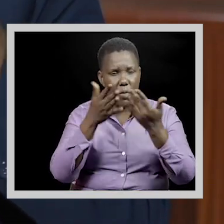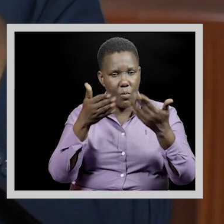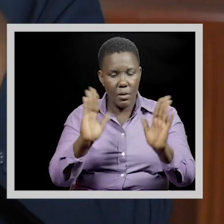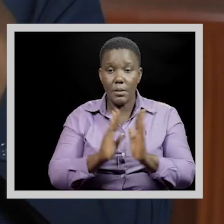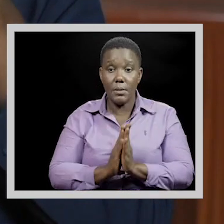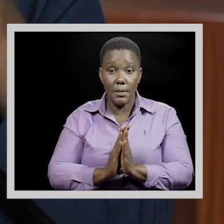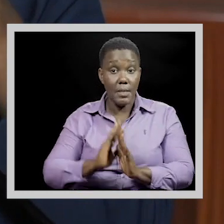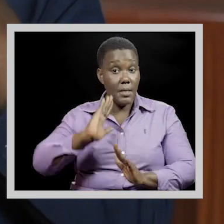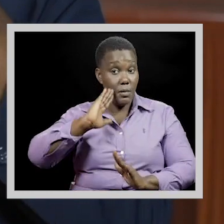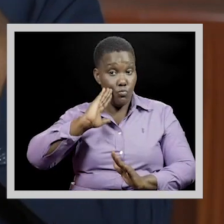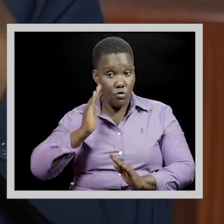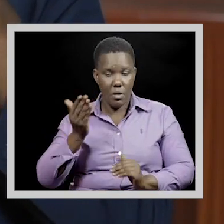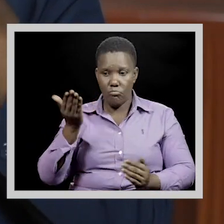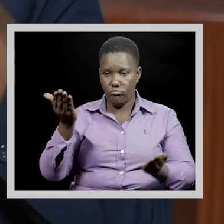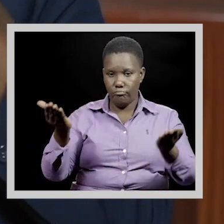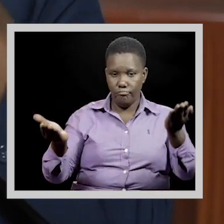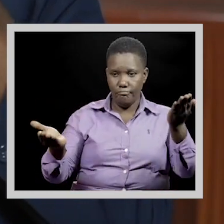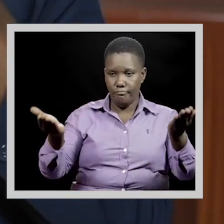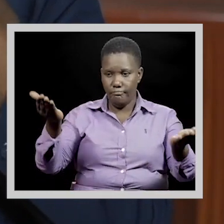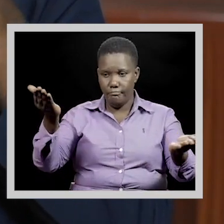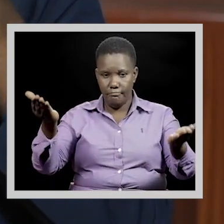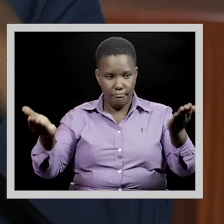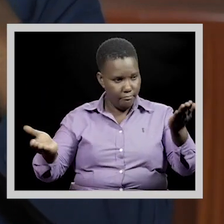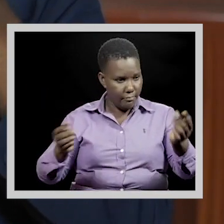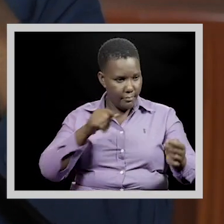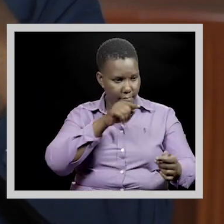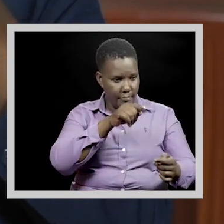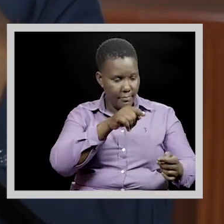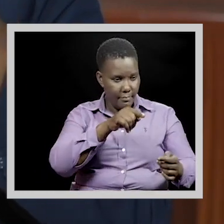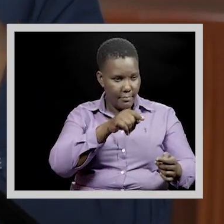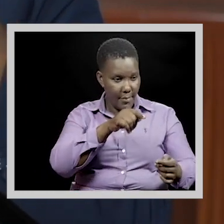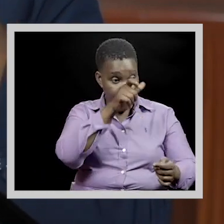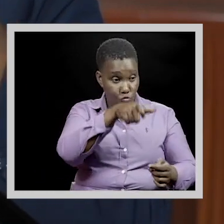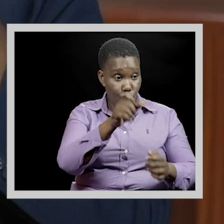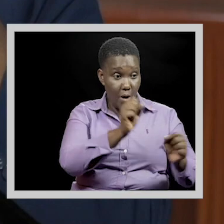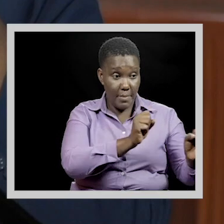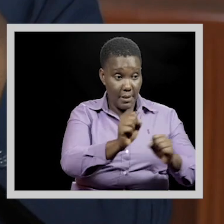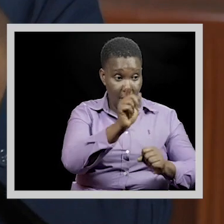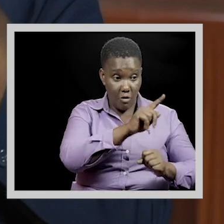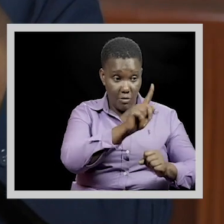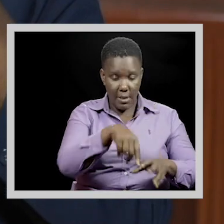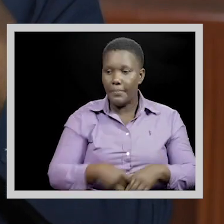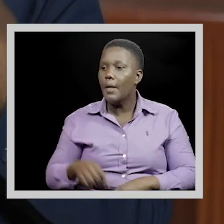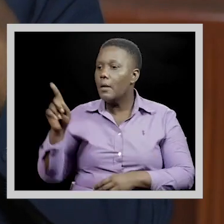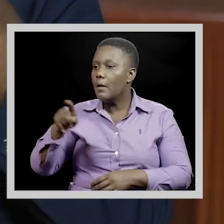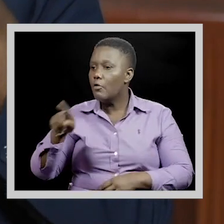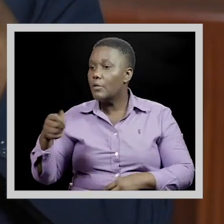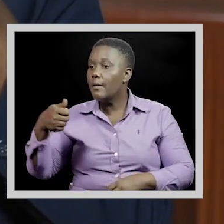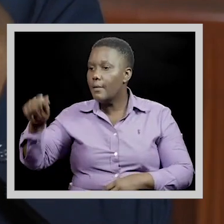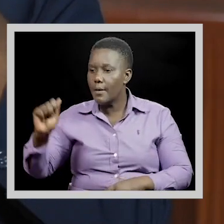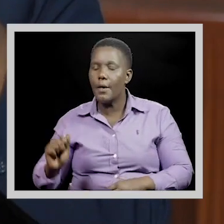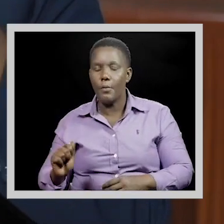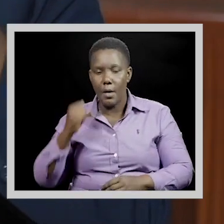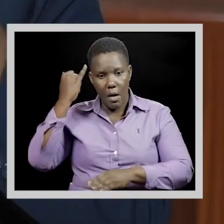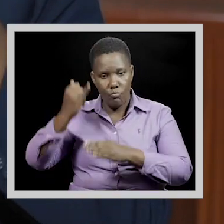properly the need to balance the two, that you look at the offender, you look at the offense, and you make